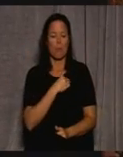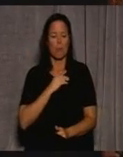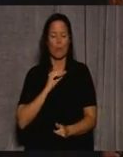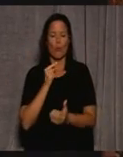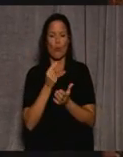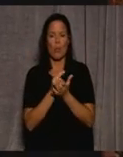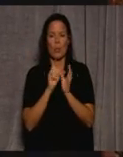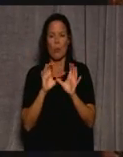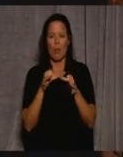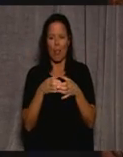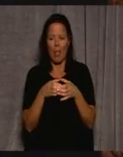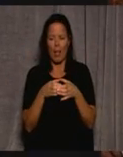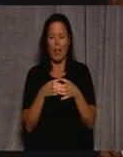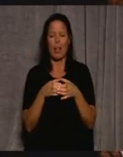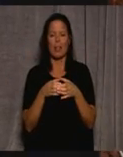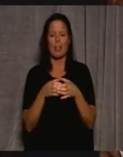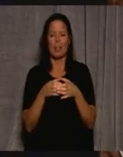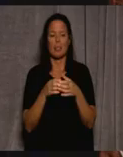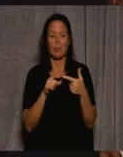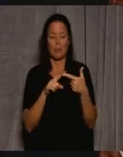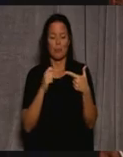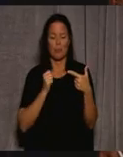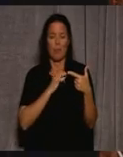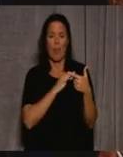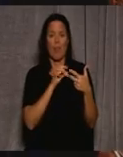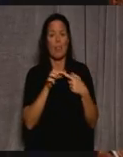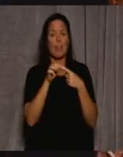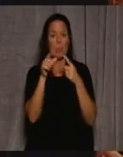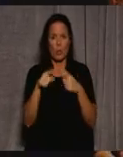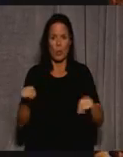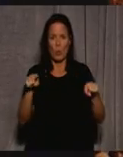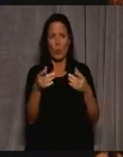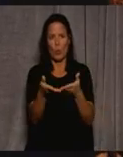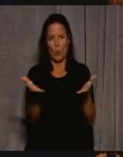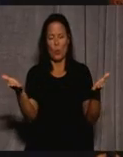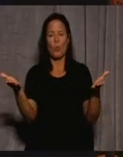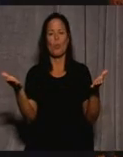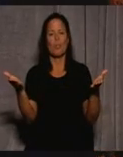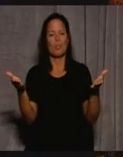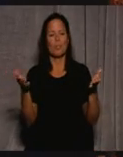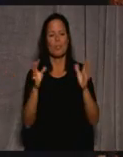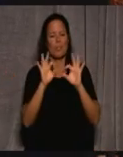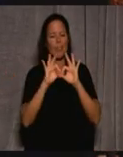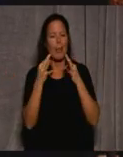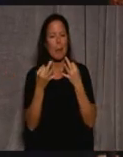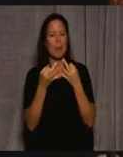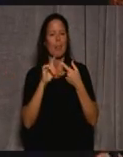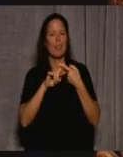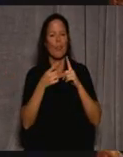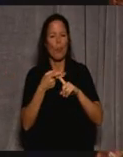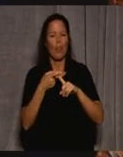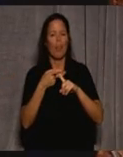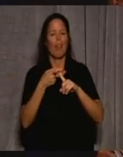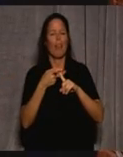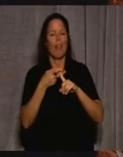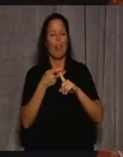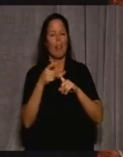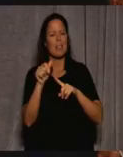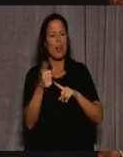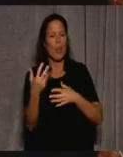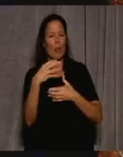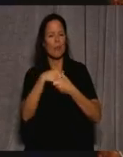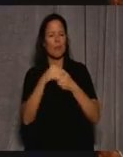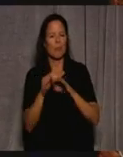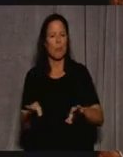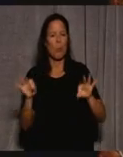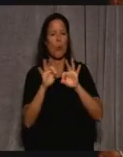graduating class, their faculty, and especially you, the relatives, the friends, and significant others to